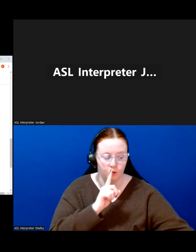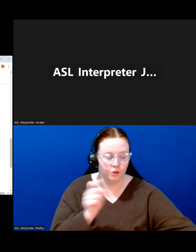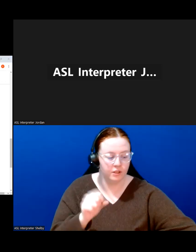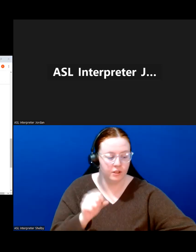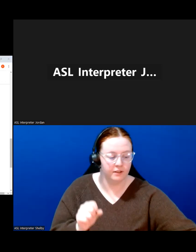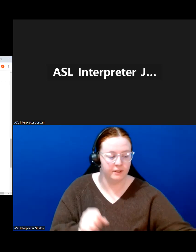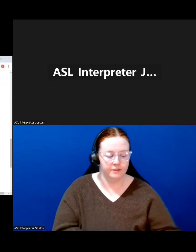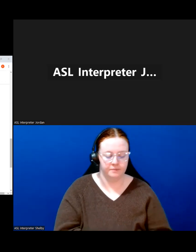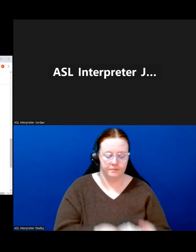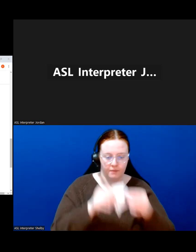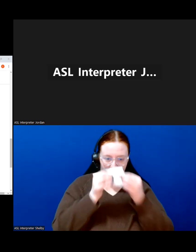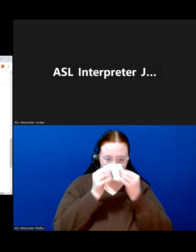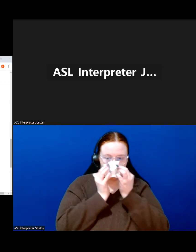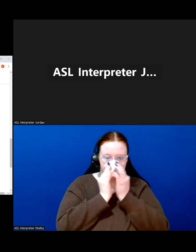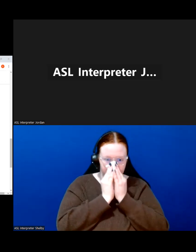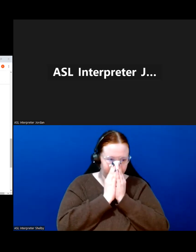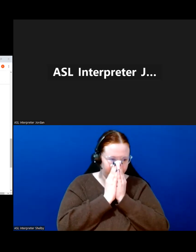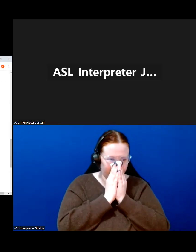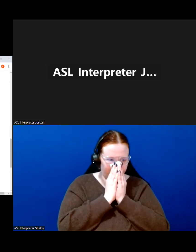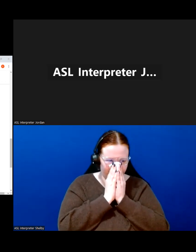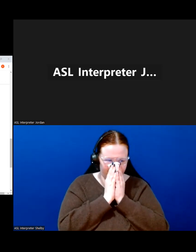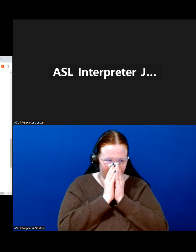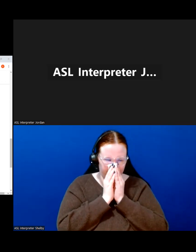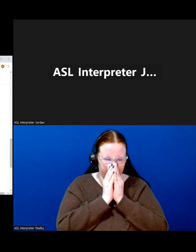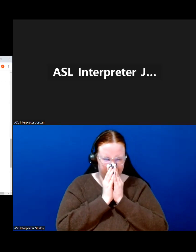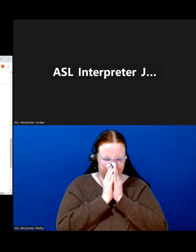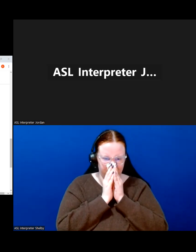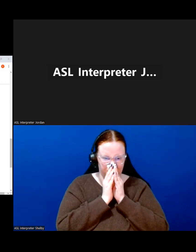Thank you so much. Great. Yes, no worries. Yeah,